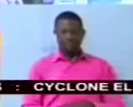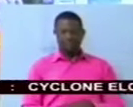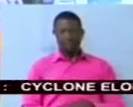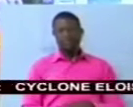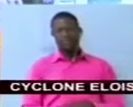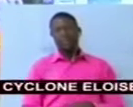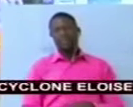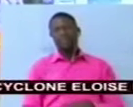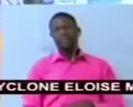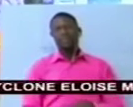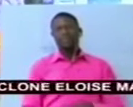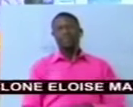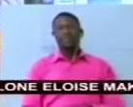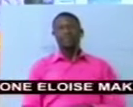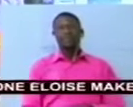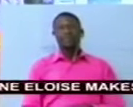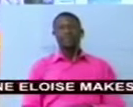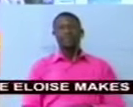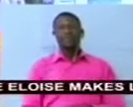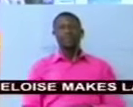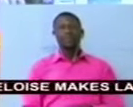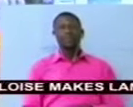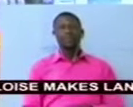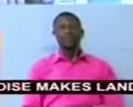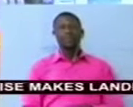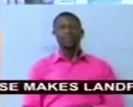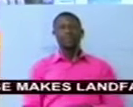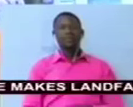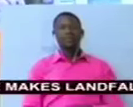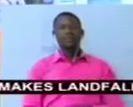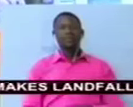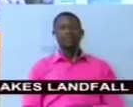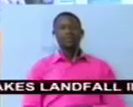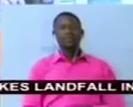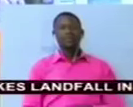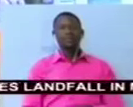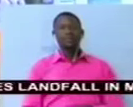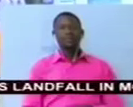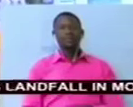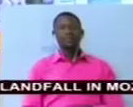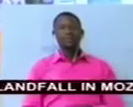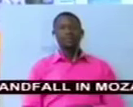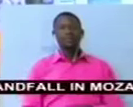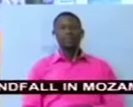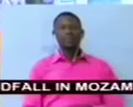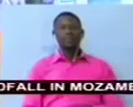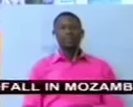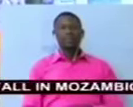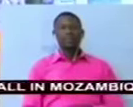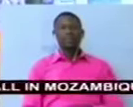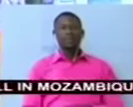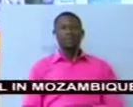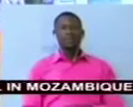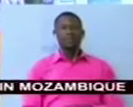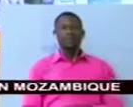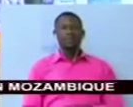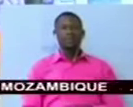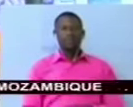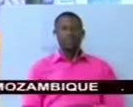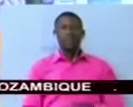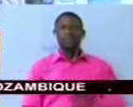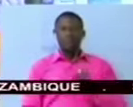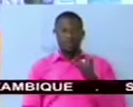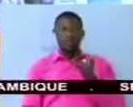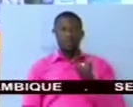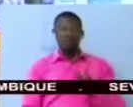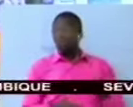lo xamne mo di jeflante ak mbiri snebar yi mbiri drug yi. Voilà, ben legi sax be fi ma tok ni be tay mang ci. Still now